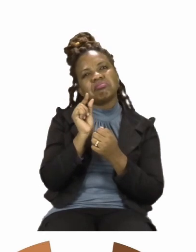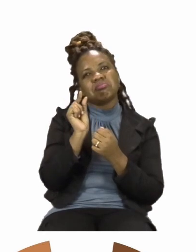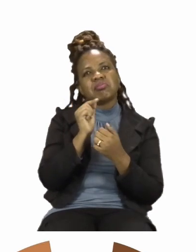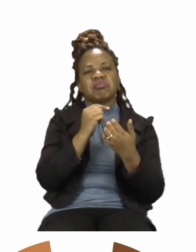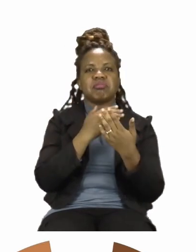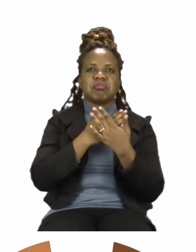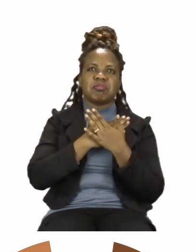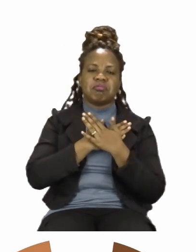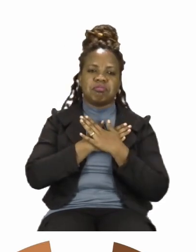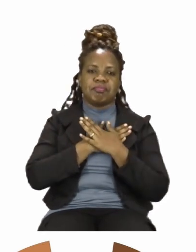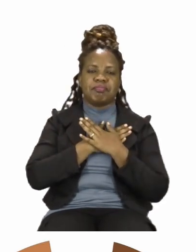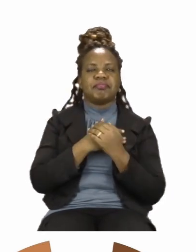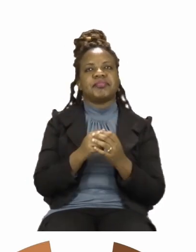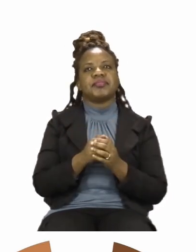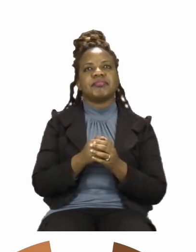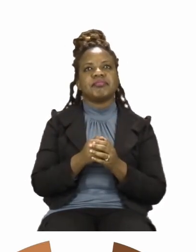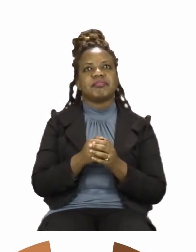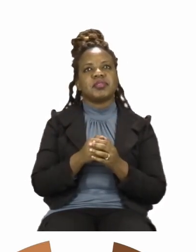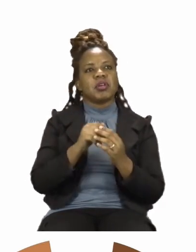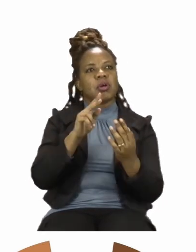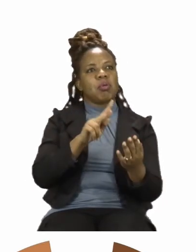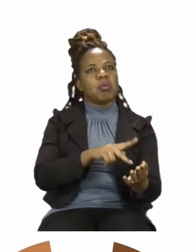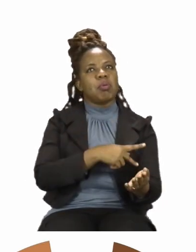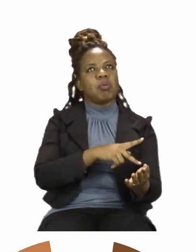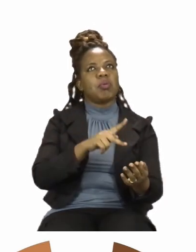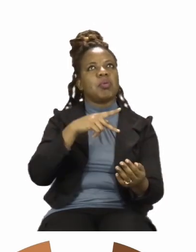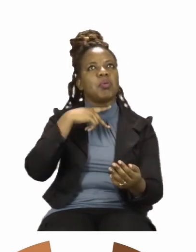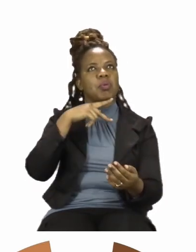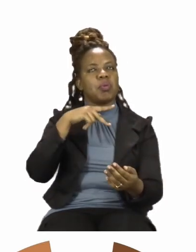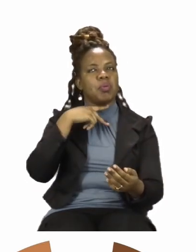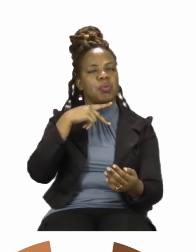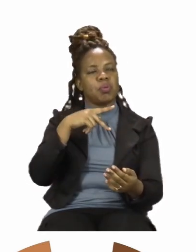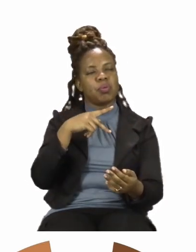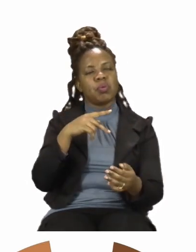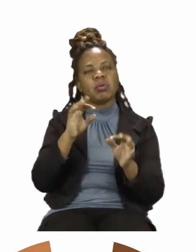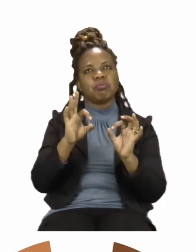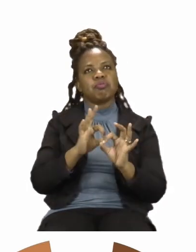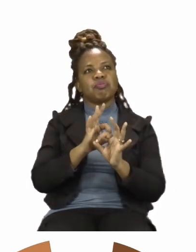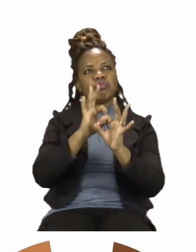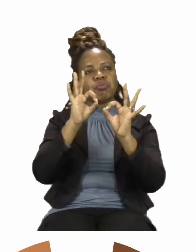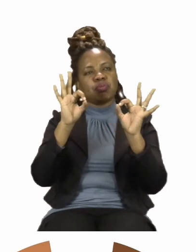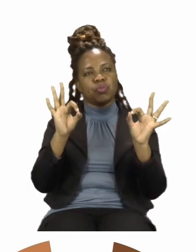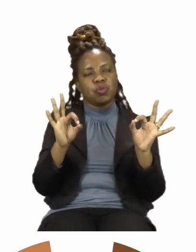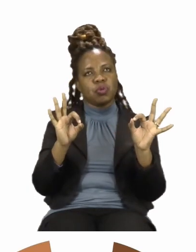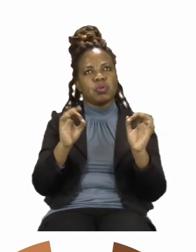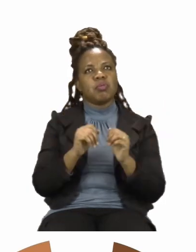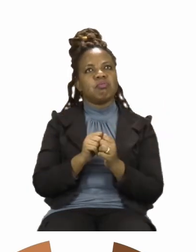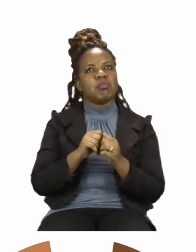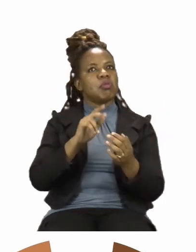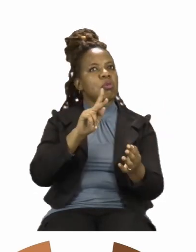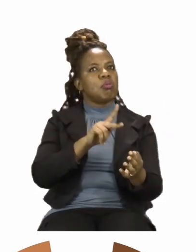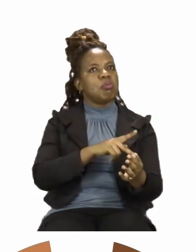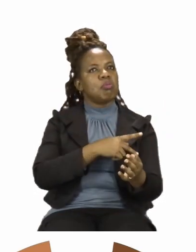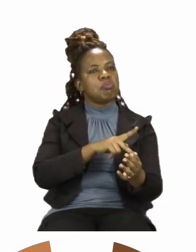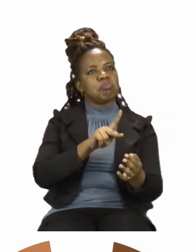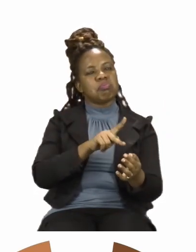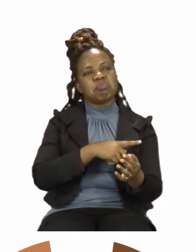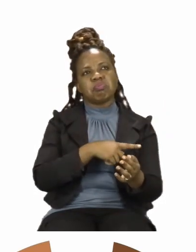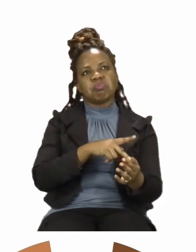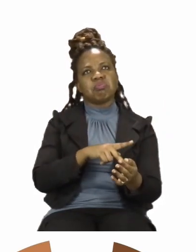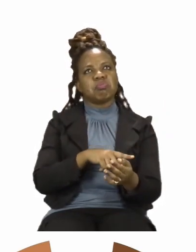very beautiful, but the topic about the poem that we're talking about is very sad.